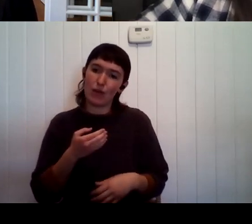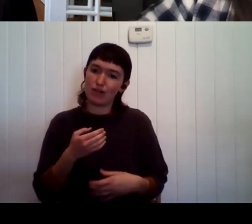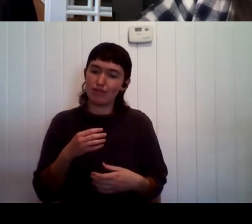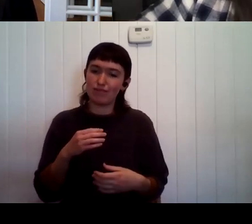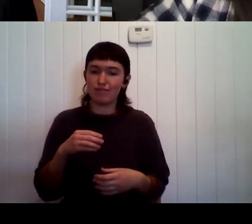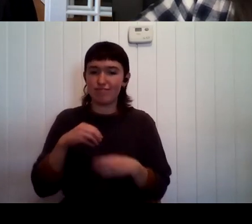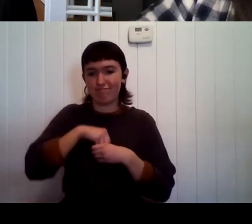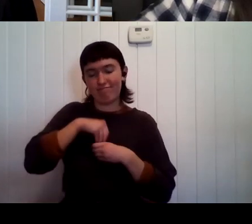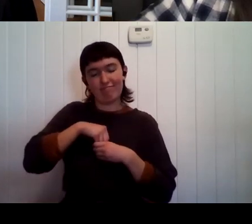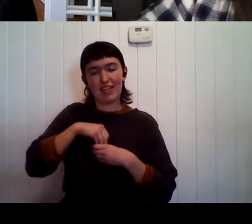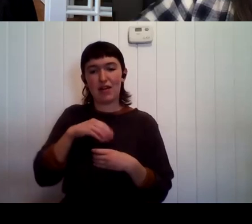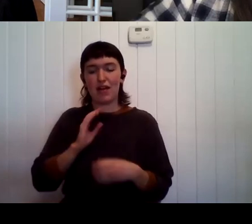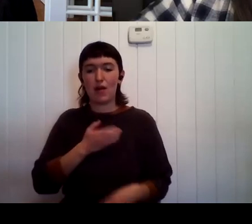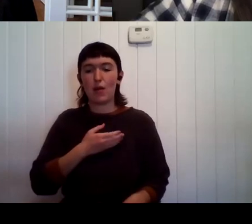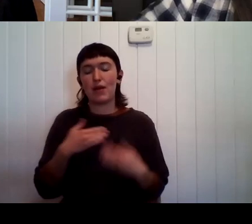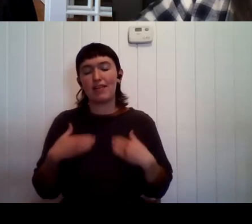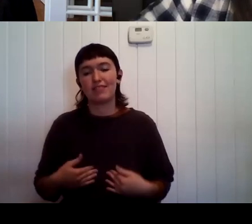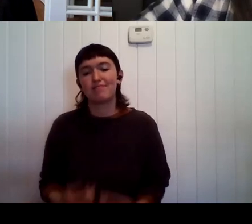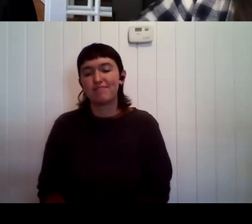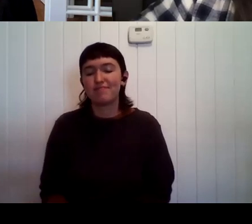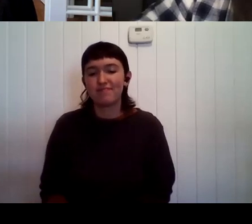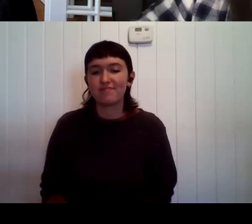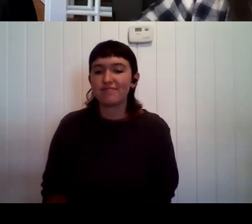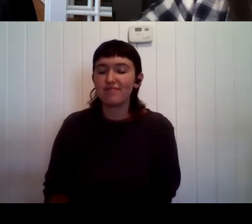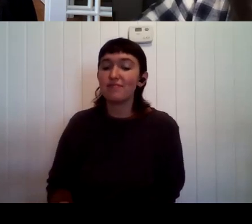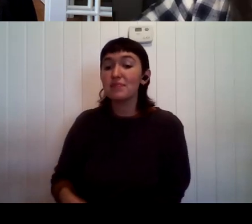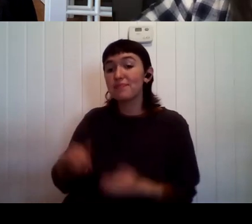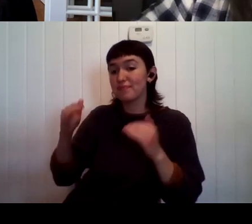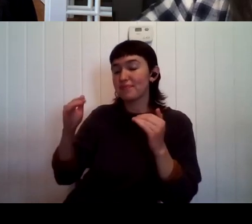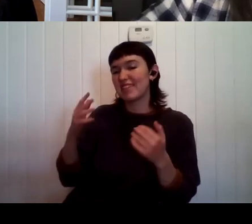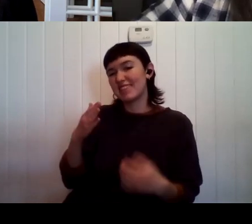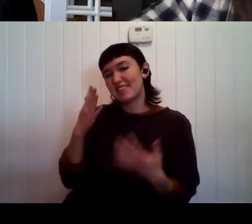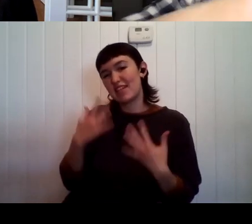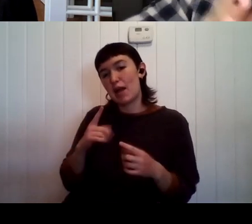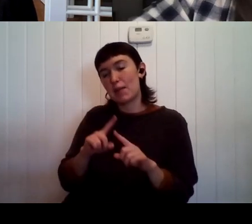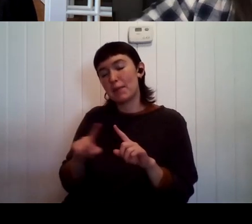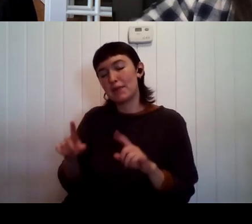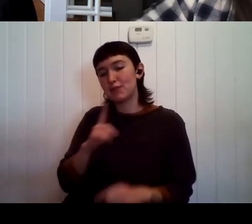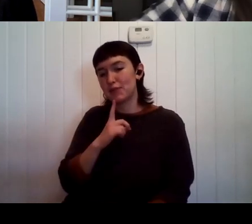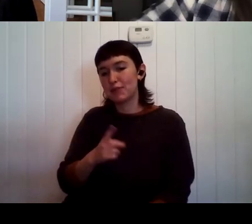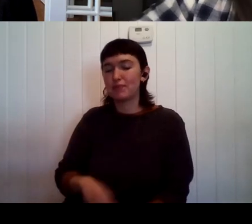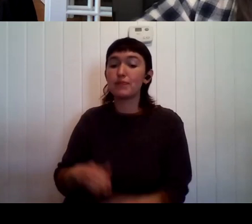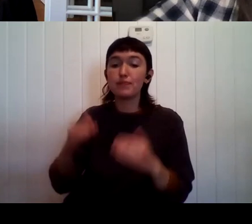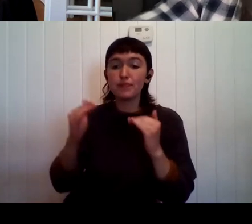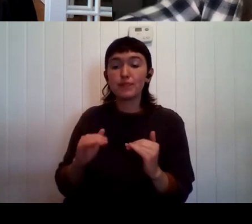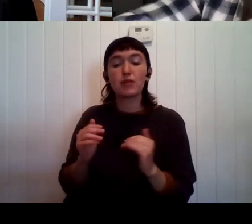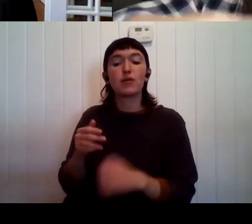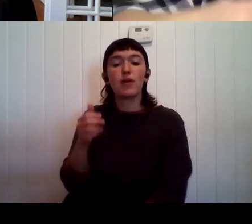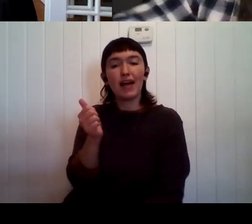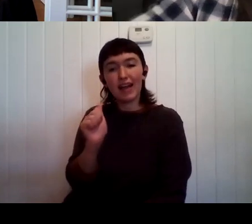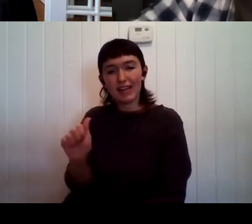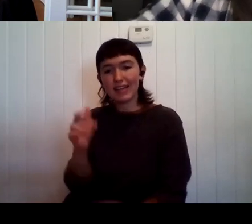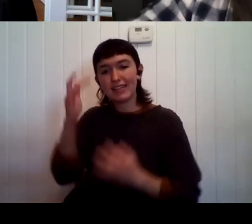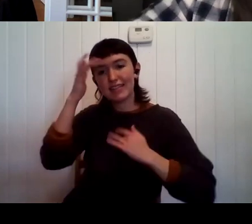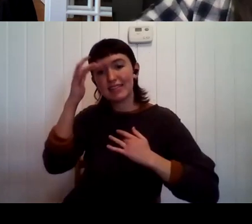A shame, but true. A question comes in from Kestrel. Are there any foods that can pass diseases? So like foods that you